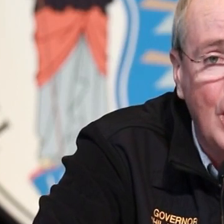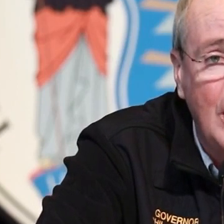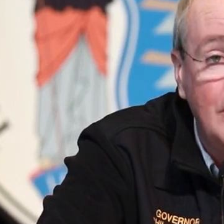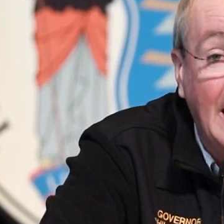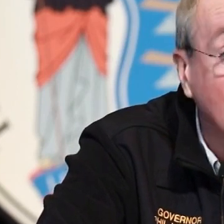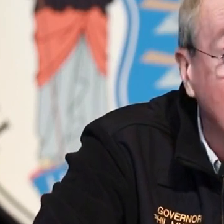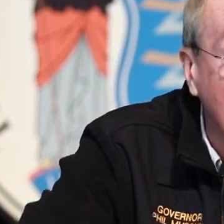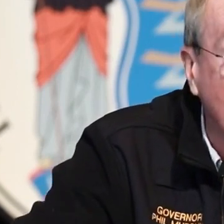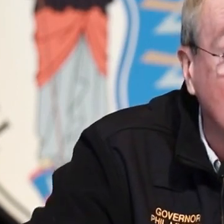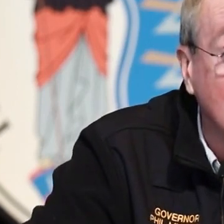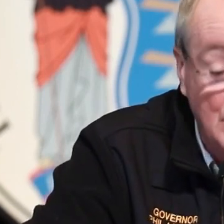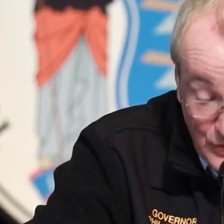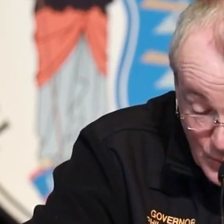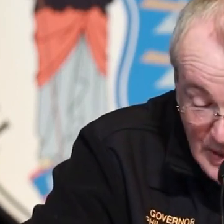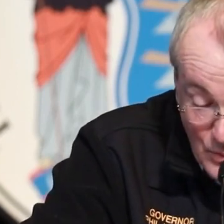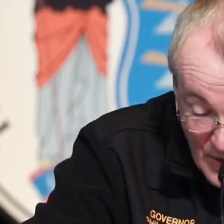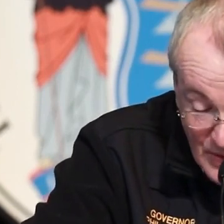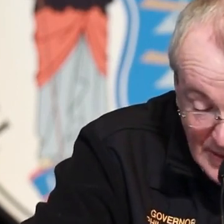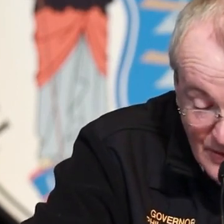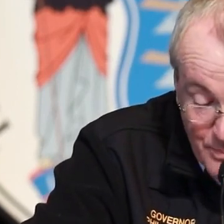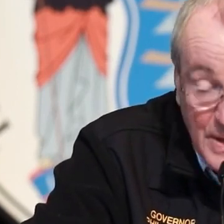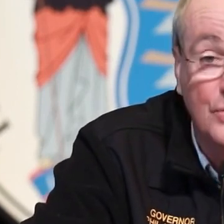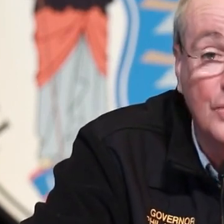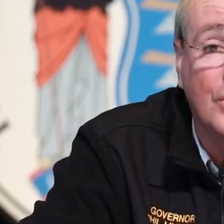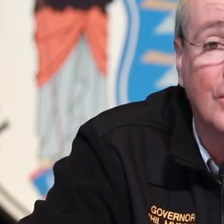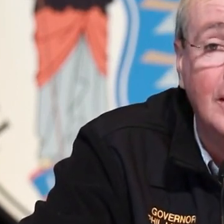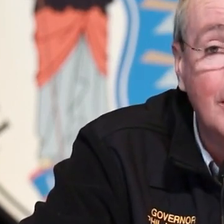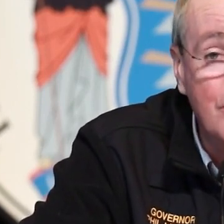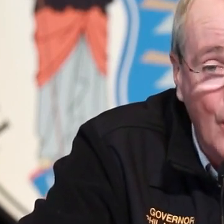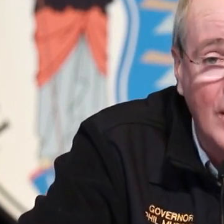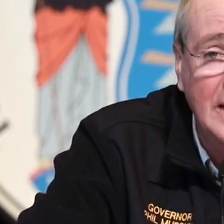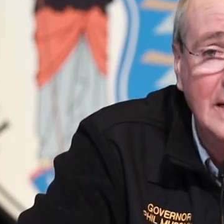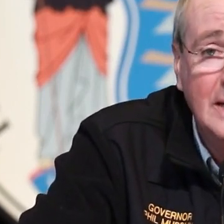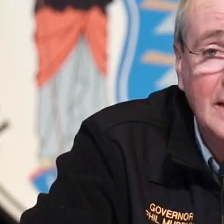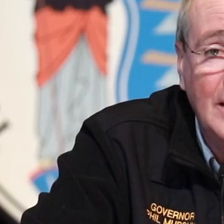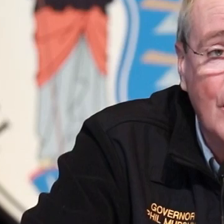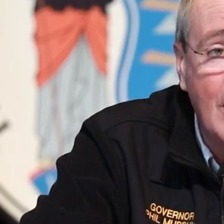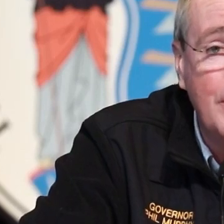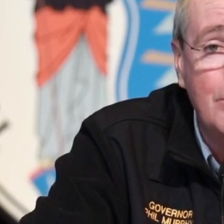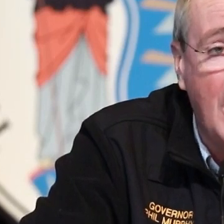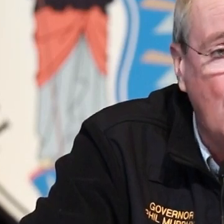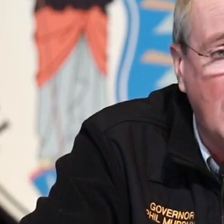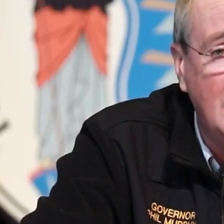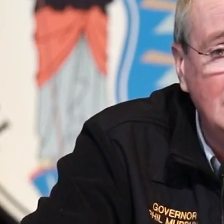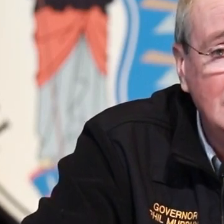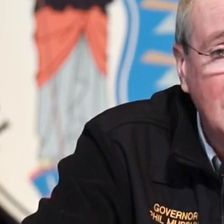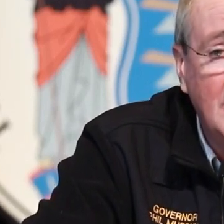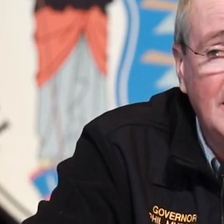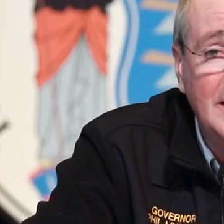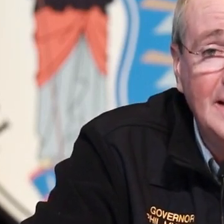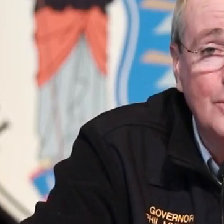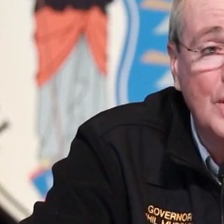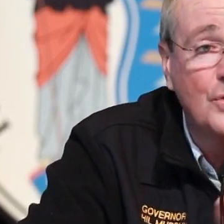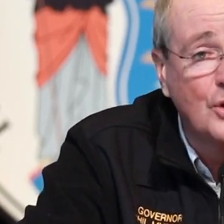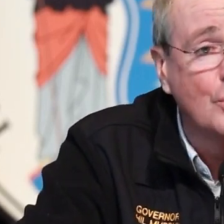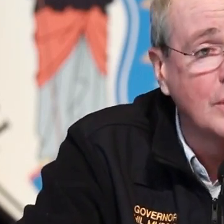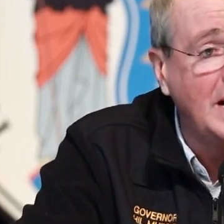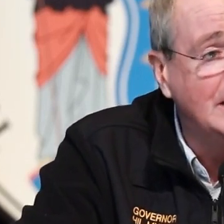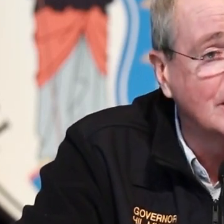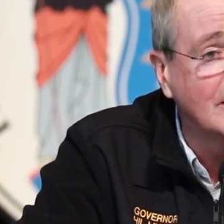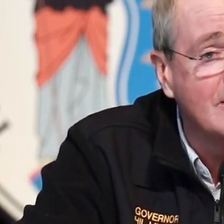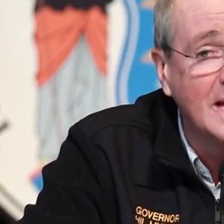and her mom, and by the way, Olivia's twin, Will, and her big sister, Mary. They're up in Mawa. And it's a